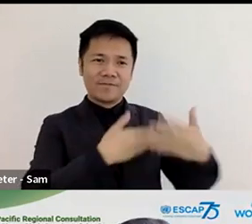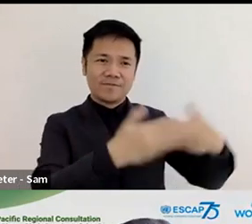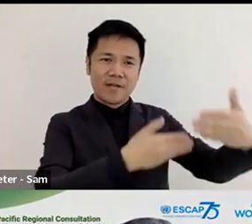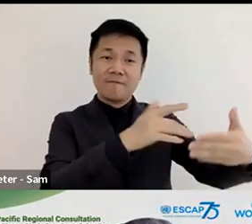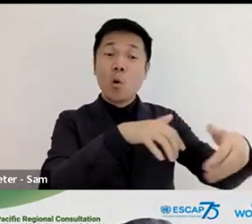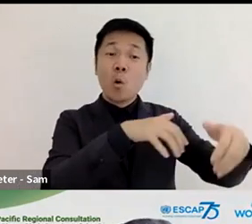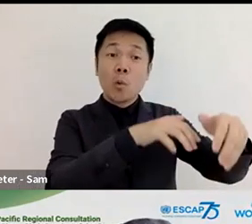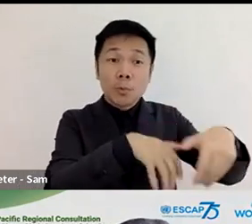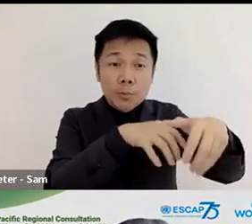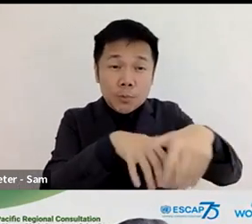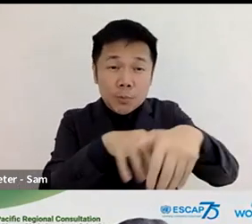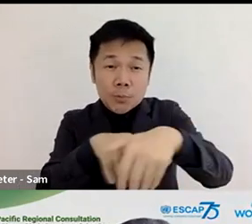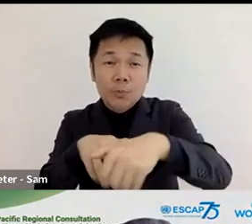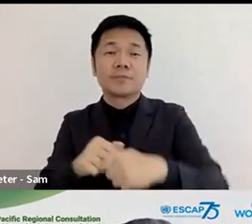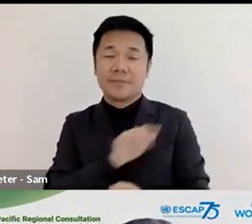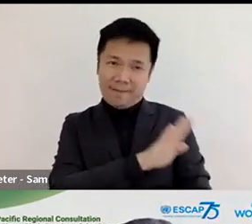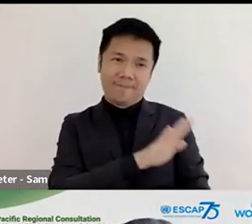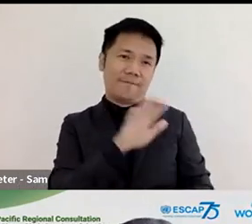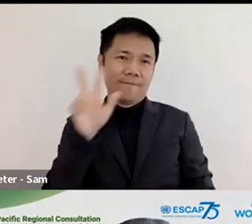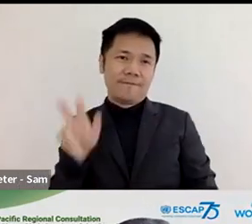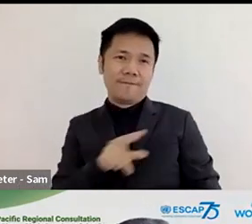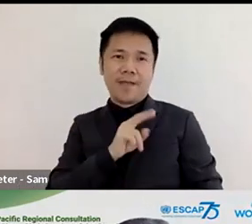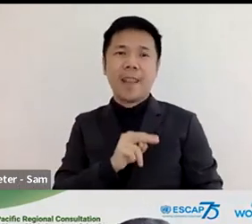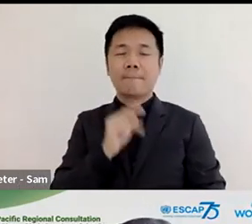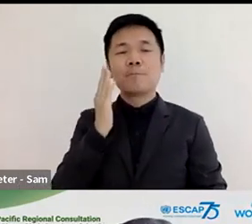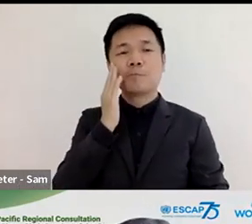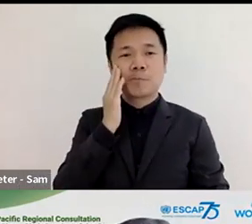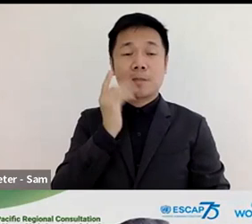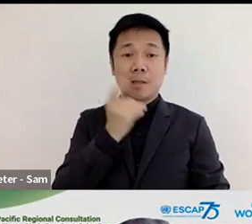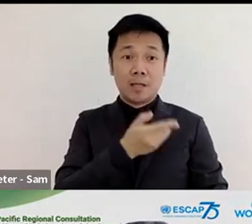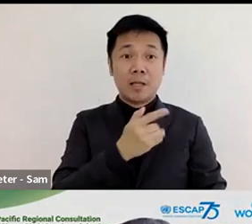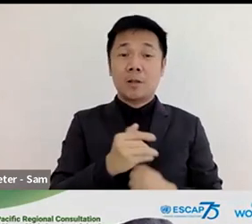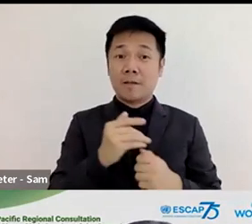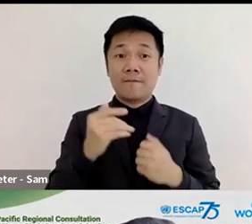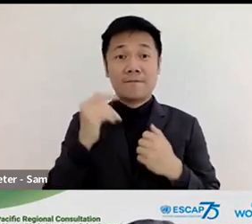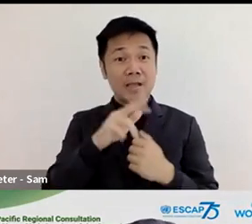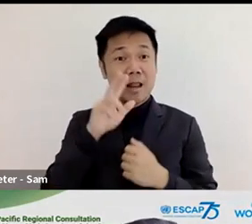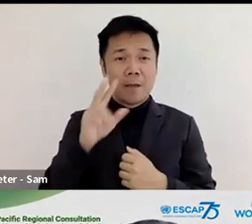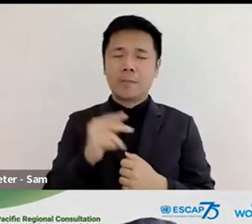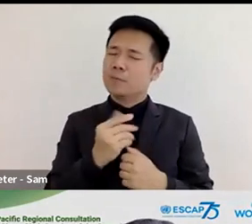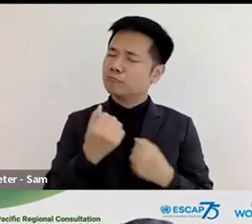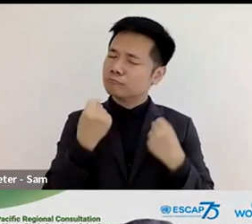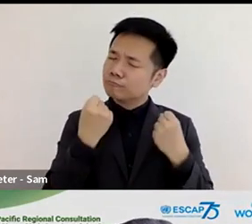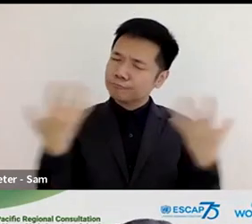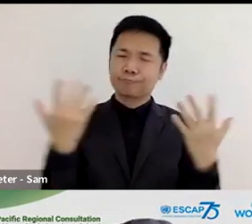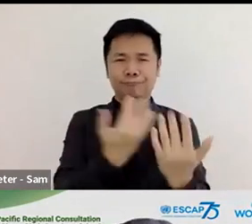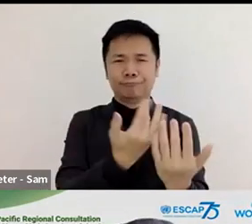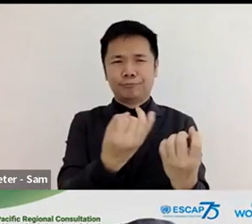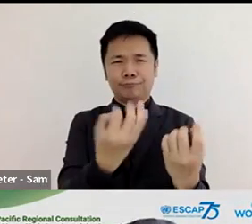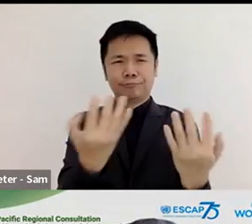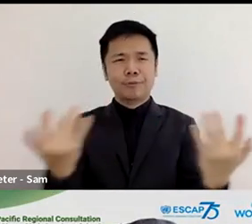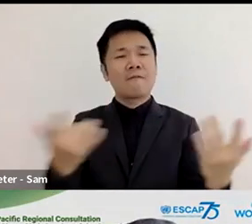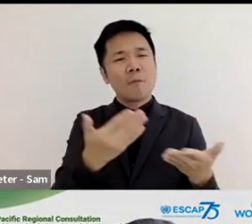agriculture. And we know that Vietnam has a larger contribution in agriculture sector. So thank you very much.